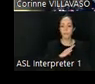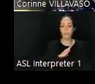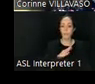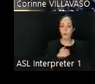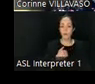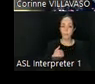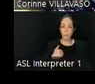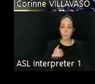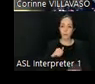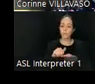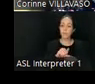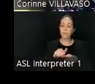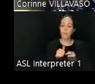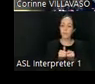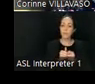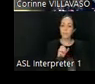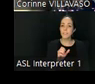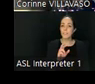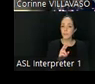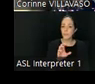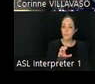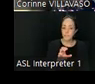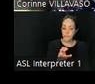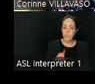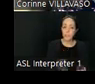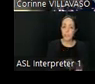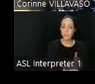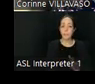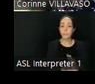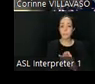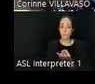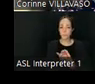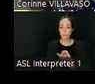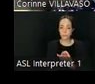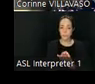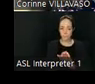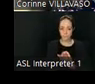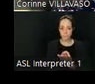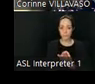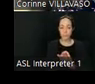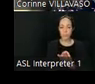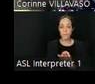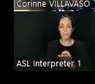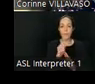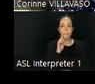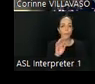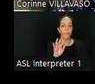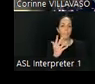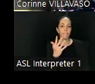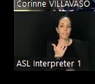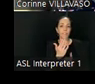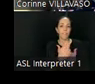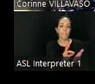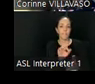to train with CRC at the time they're appointed is garden plot for the fifth phase of work on